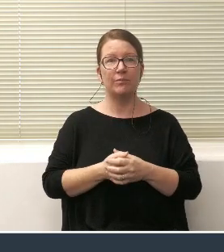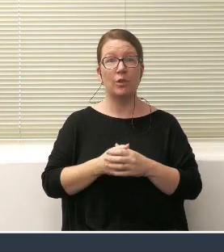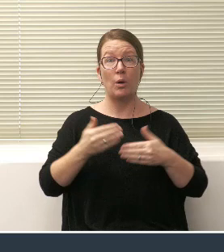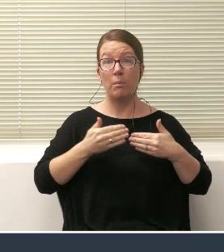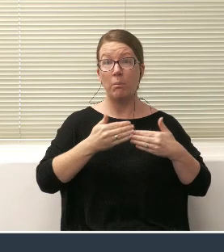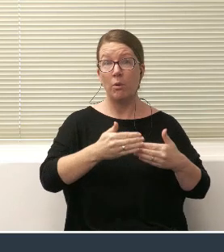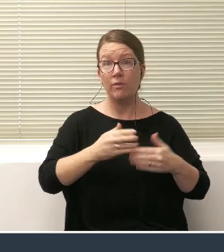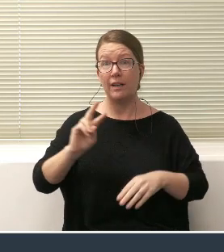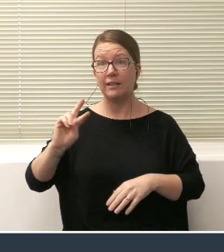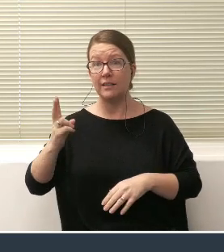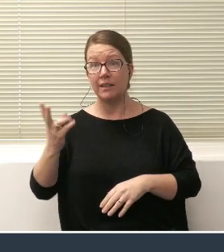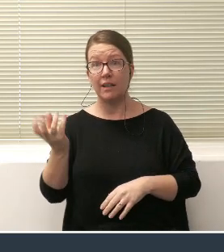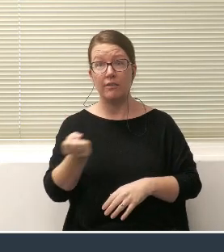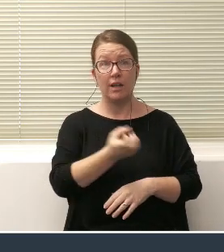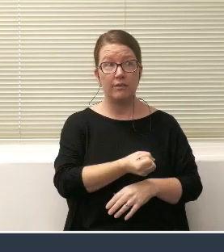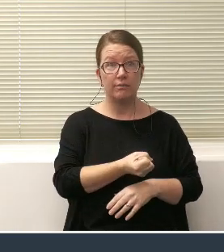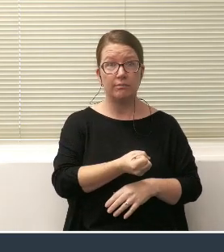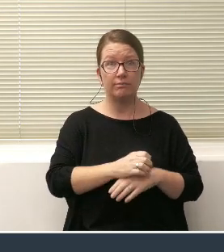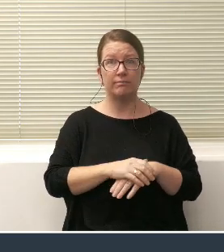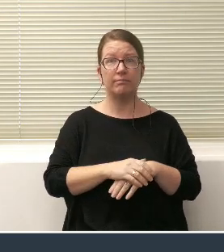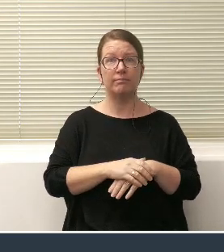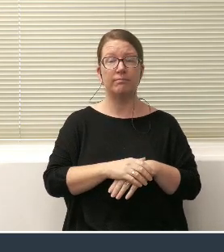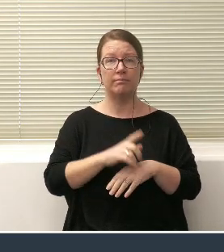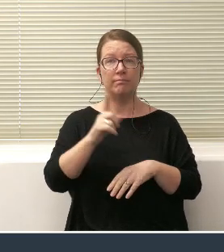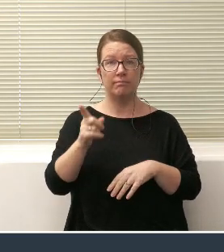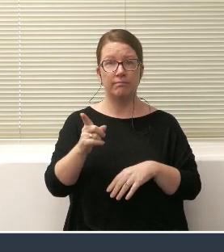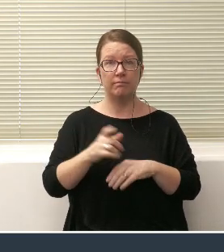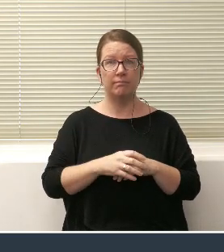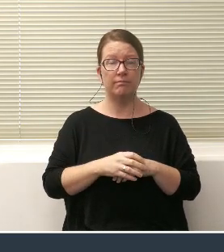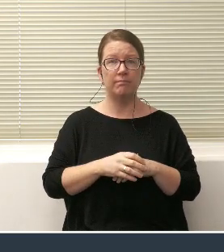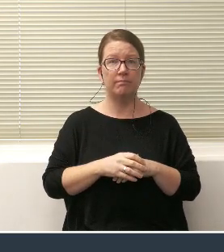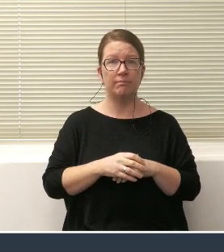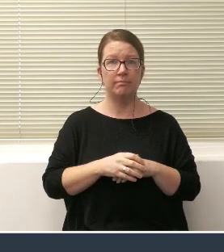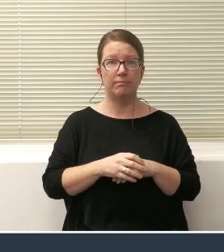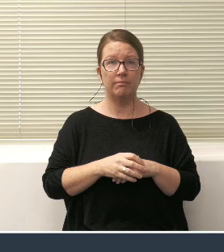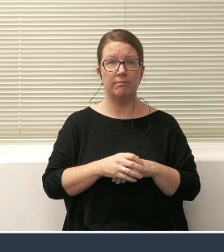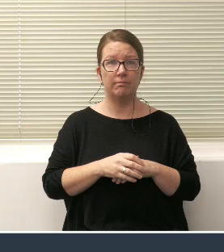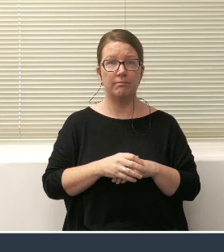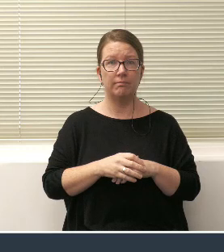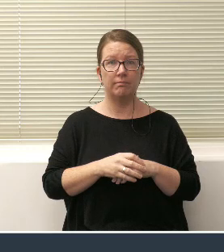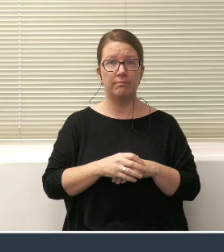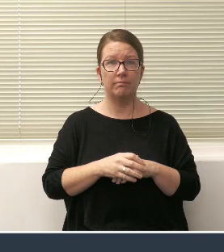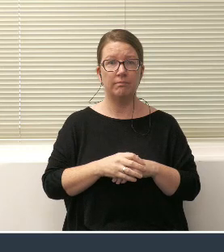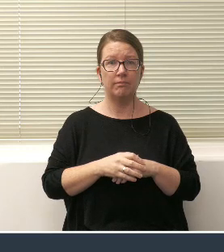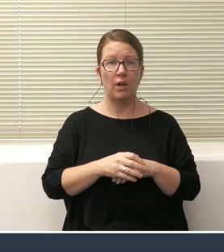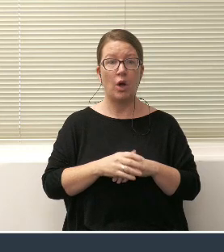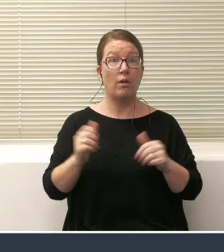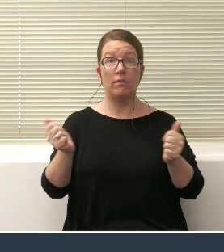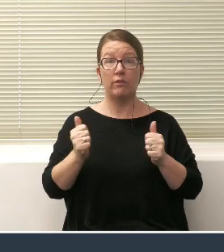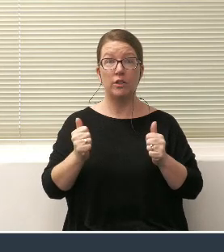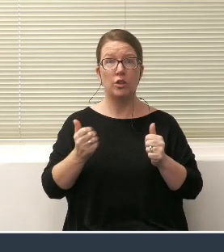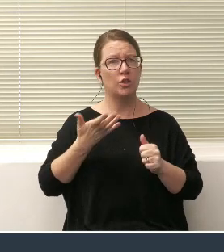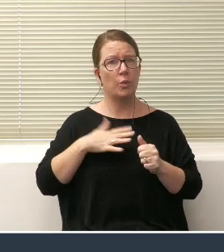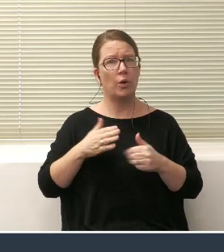seconder, happy to accept that amendment. Councillor Bogue. Oh, We already No? had a move. Oh, do you want to